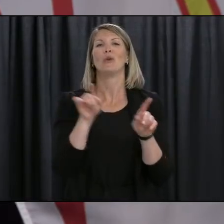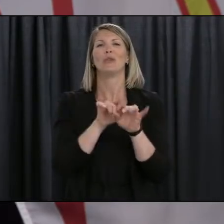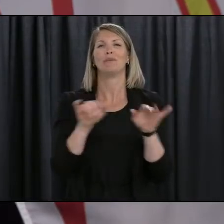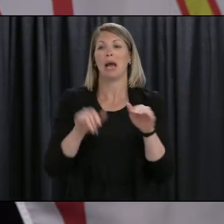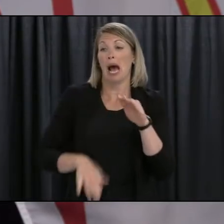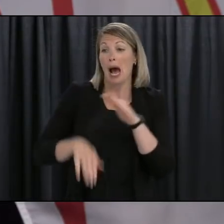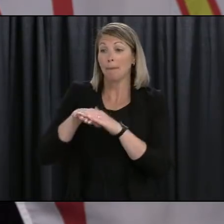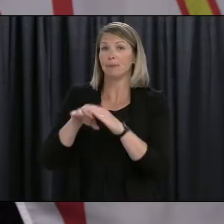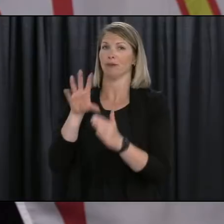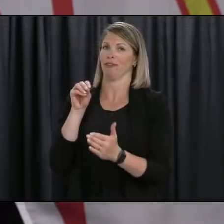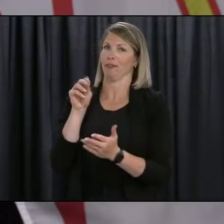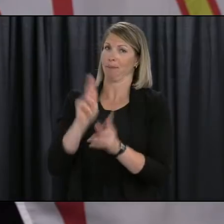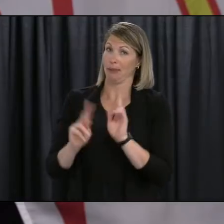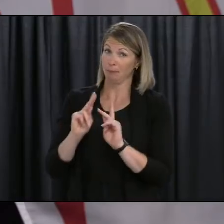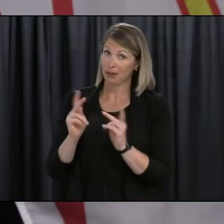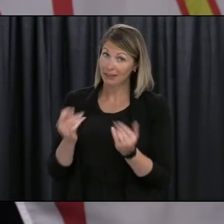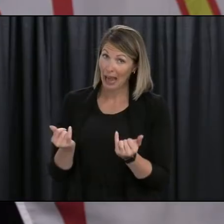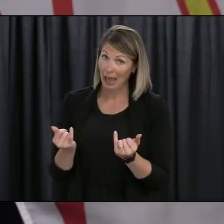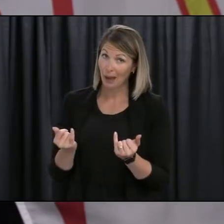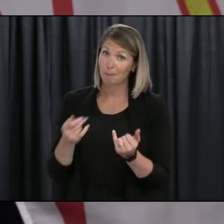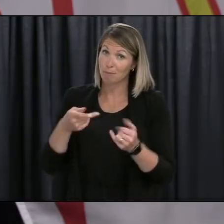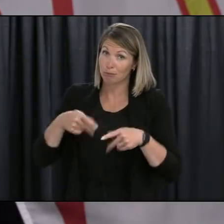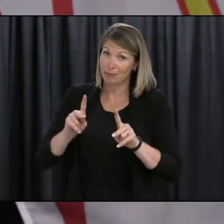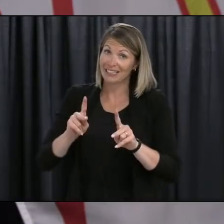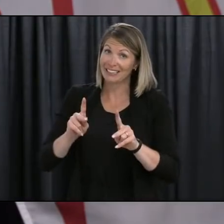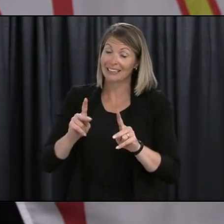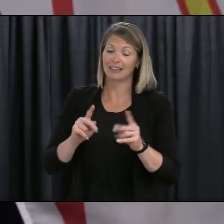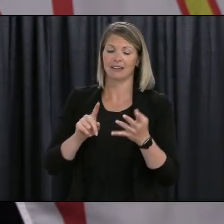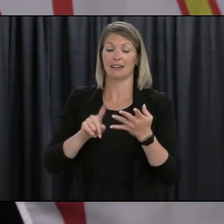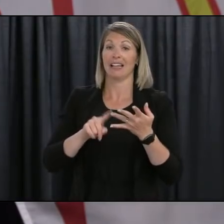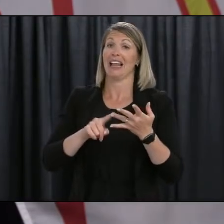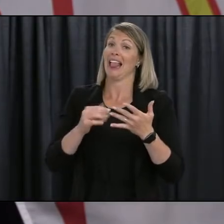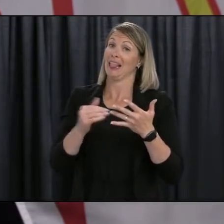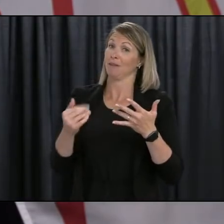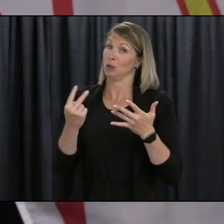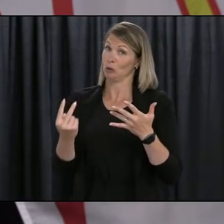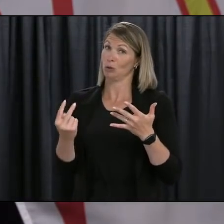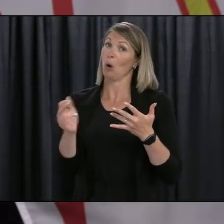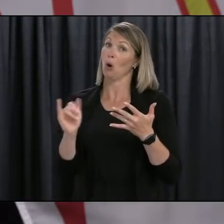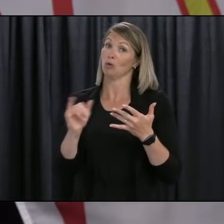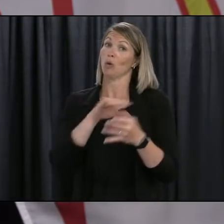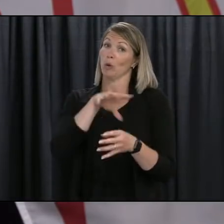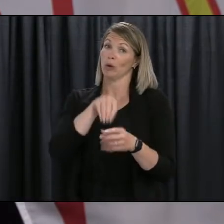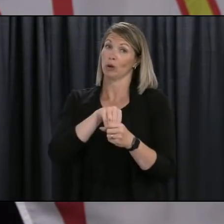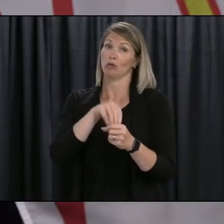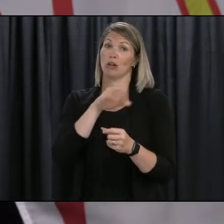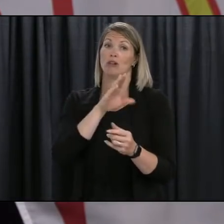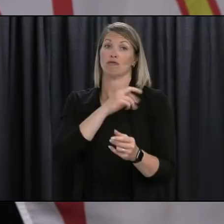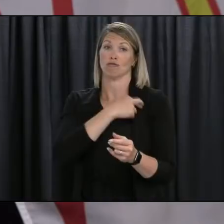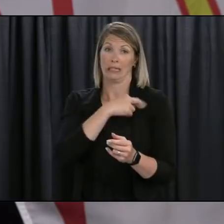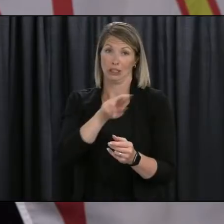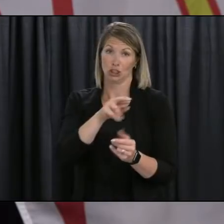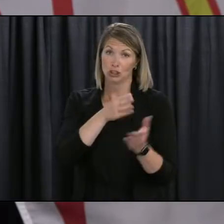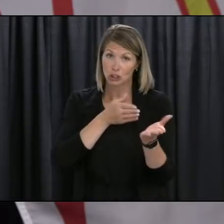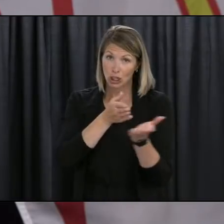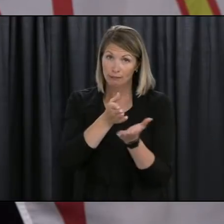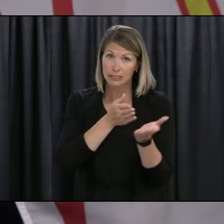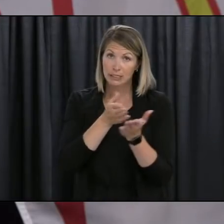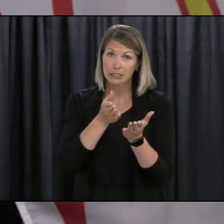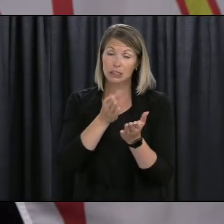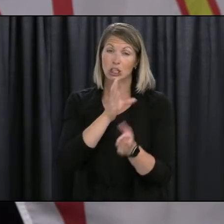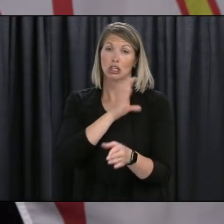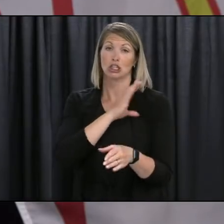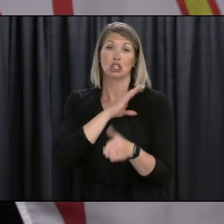size. We're looking at the resumption of some worship services and other gatherings like that. We're also looking at increased